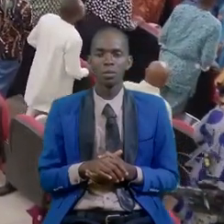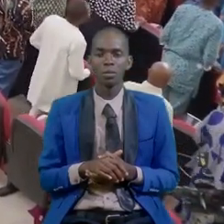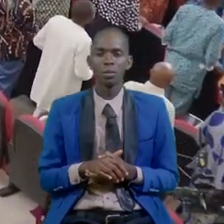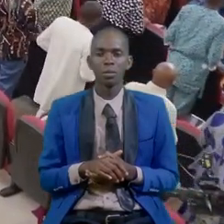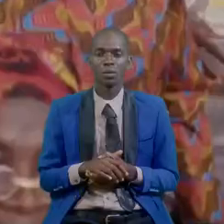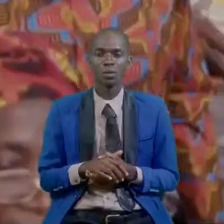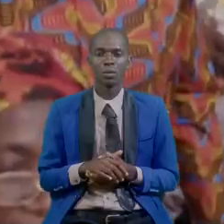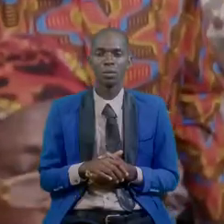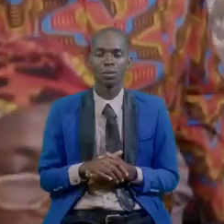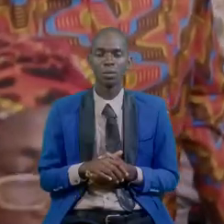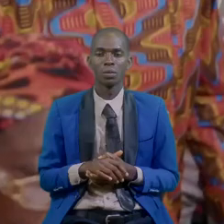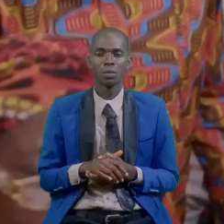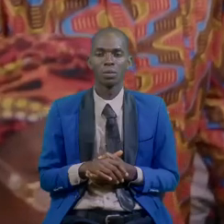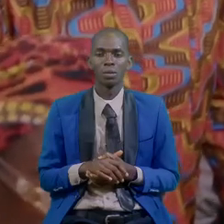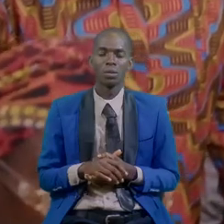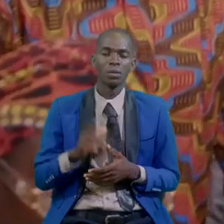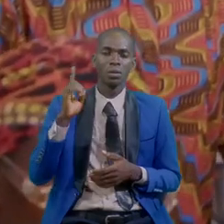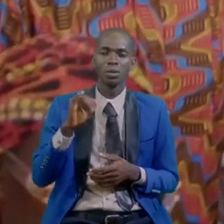Raising up Elijah's today.